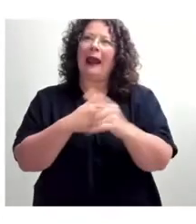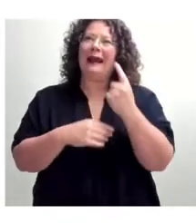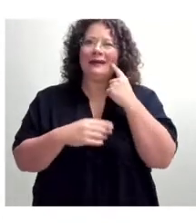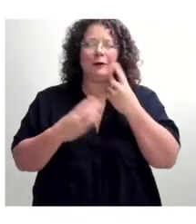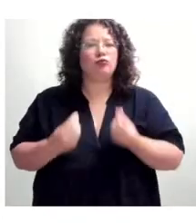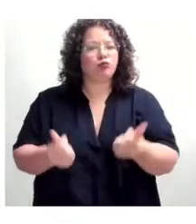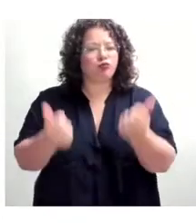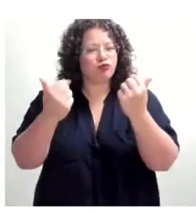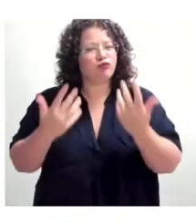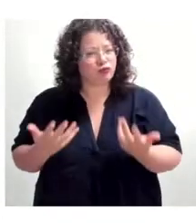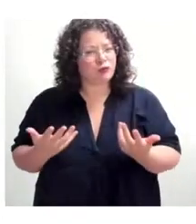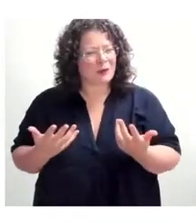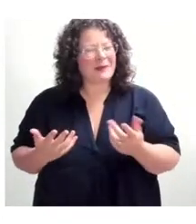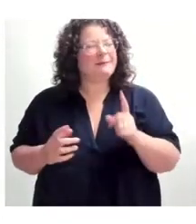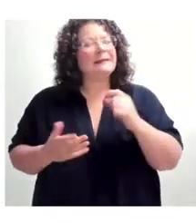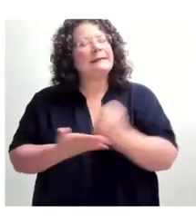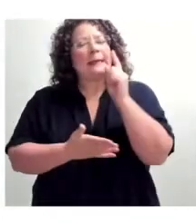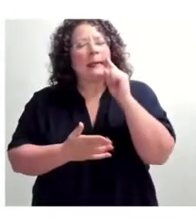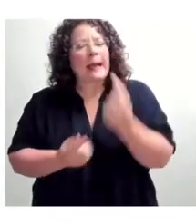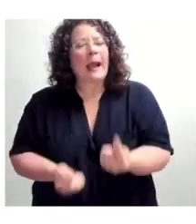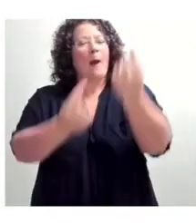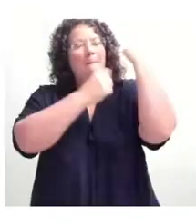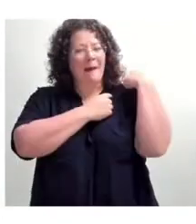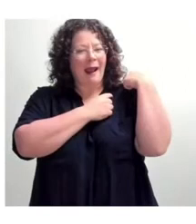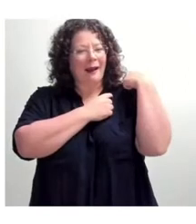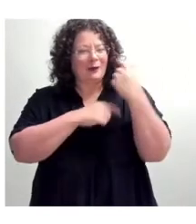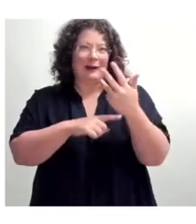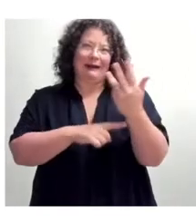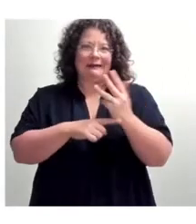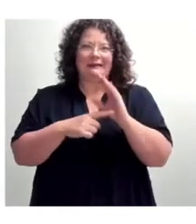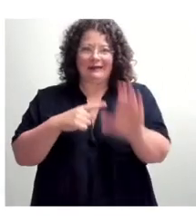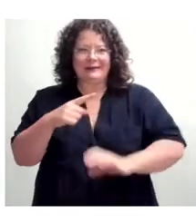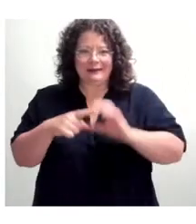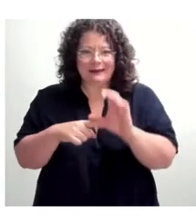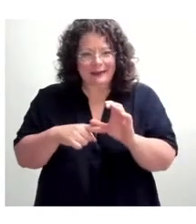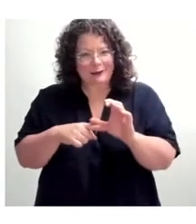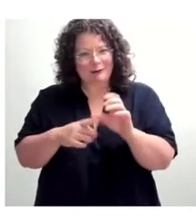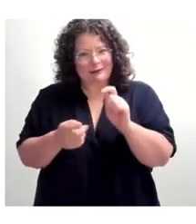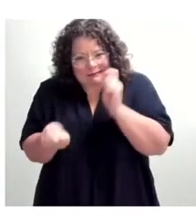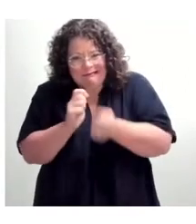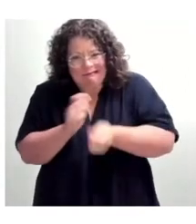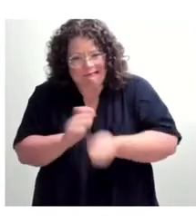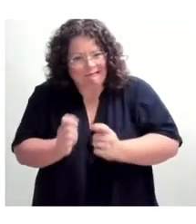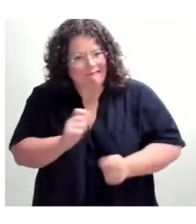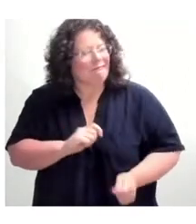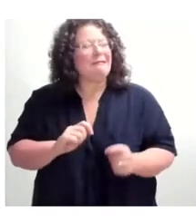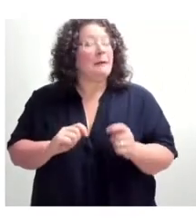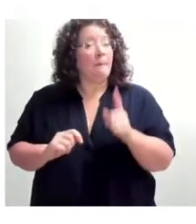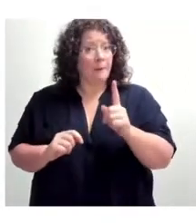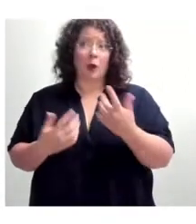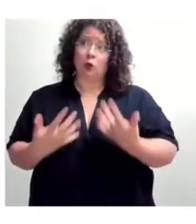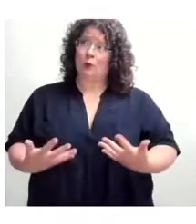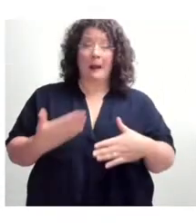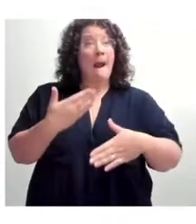they do, how do we make products that everybody can use? And I think that should just be the way in which we go about business. But we can